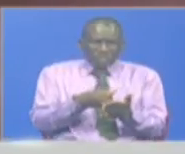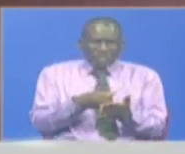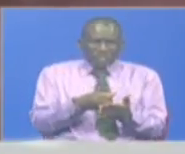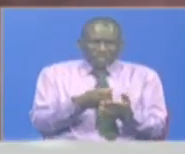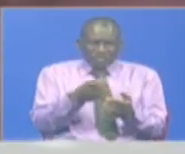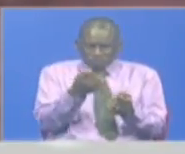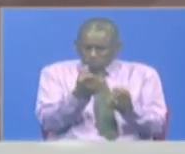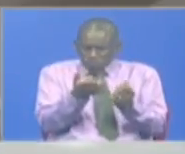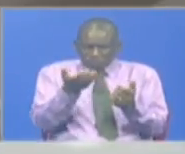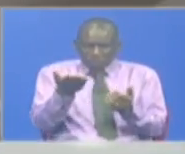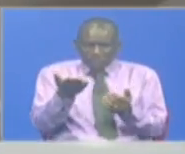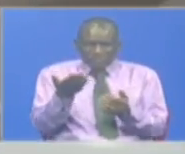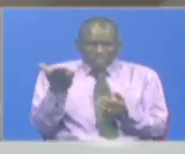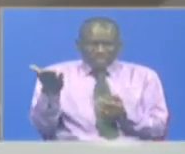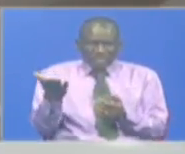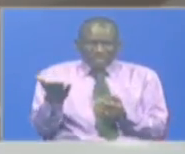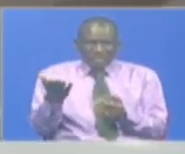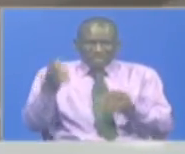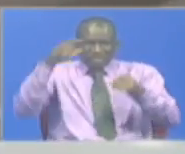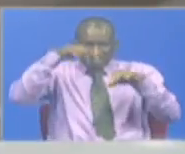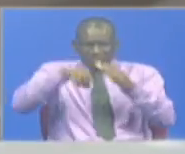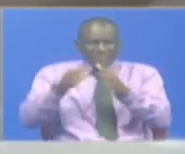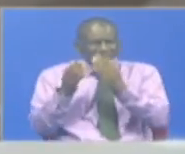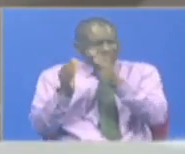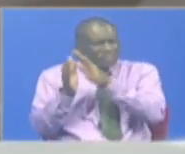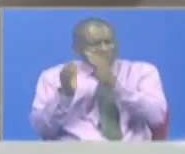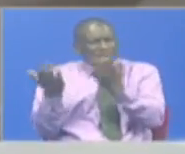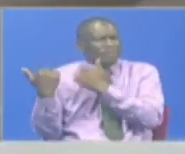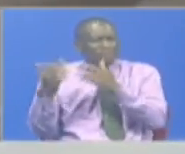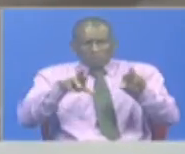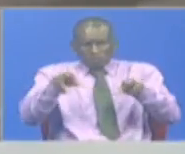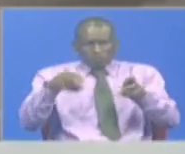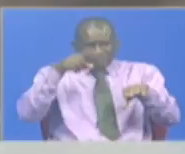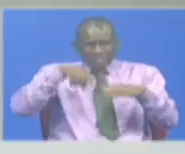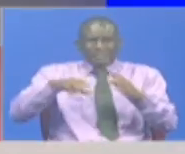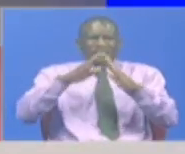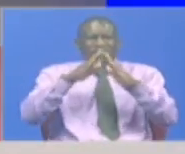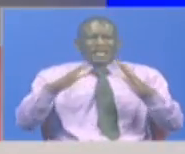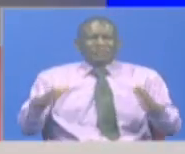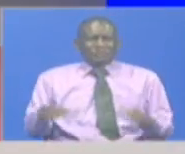subjects, there they are, into his bathroom in his house.